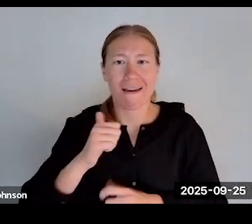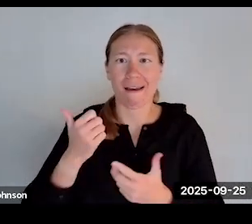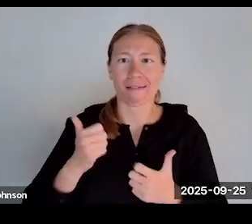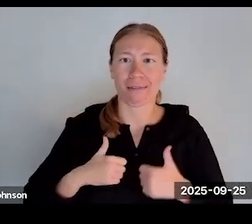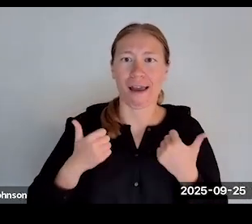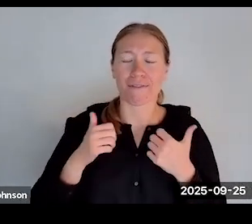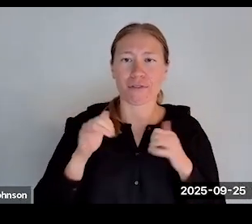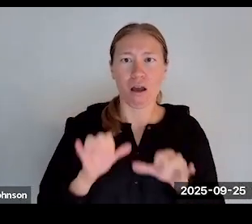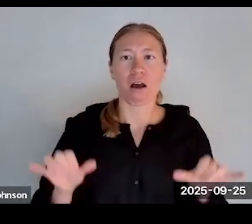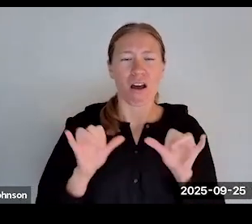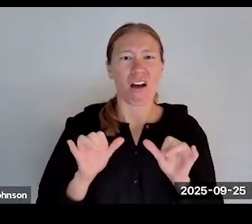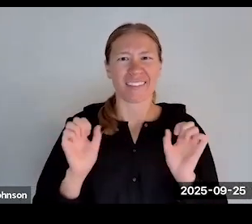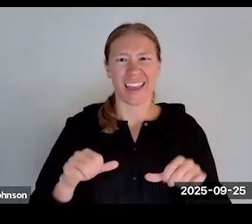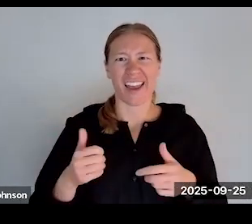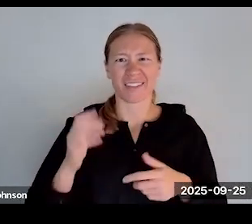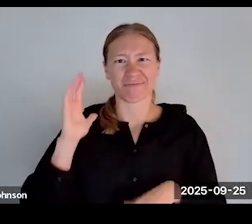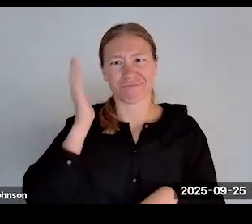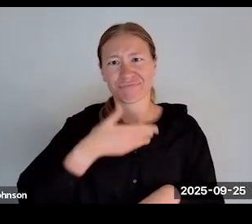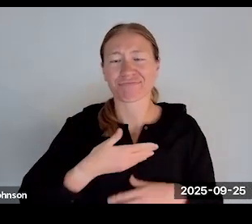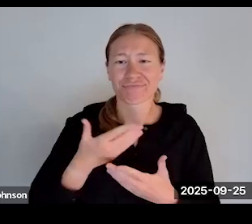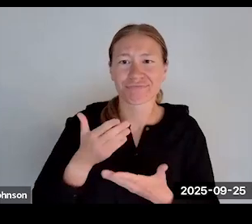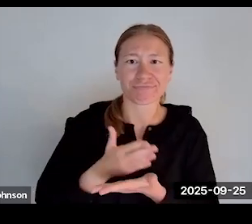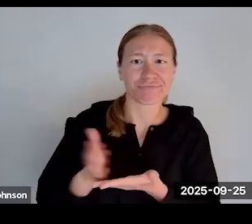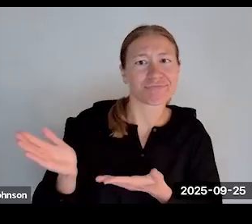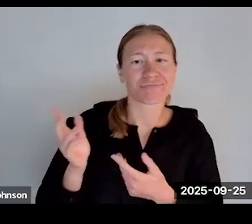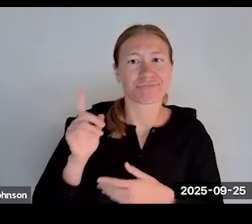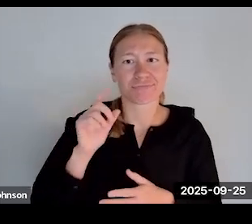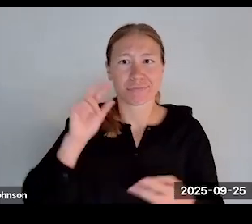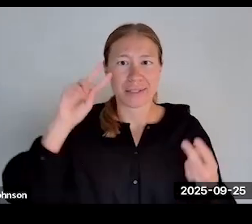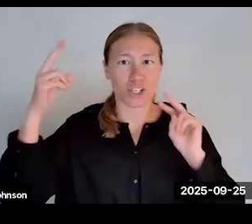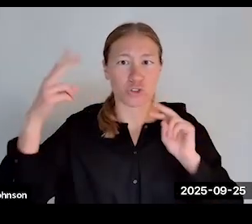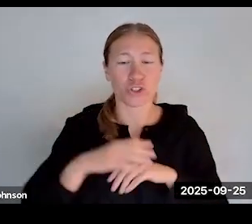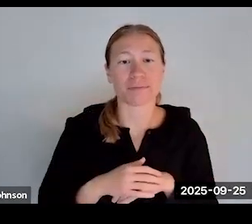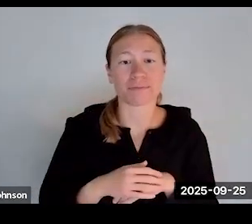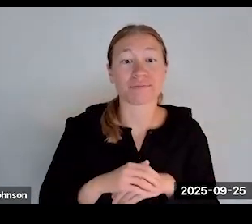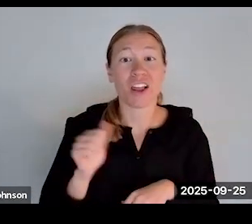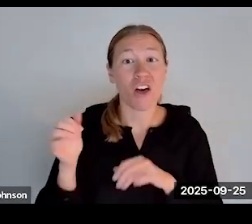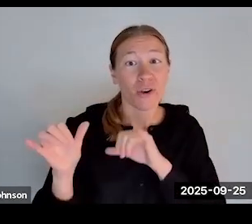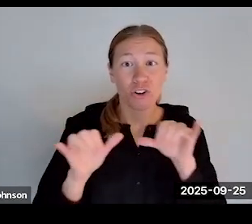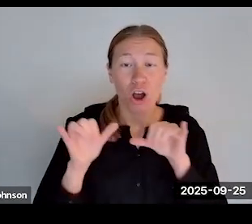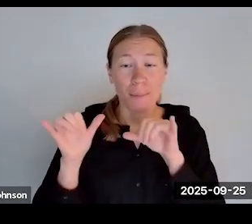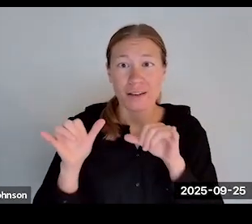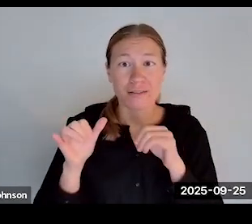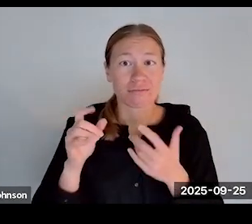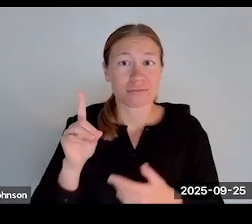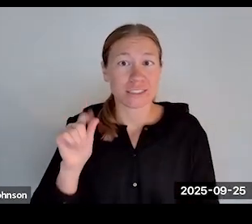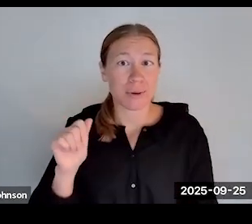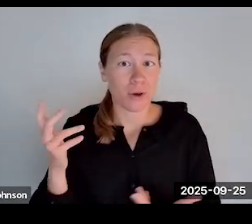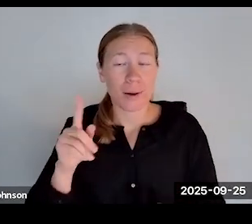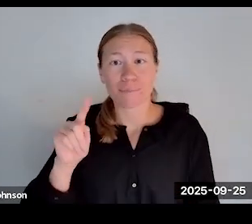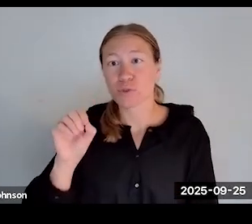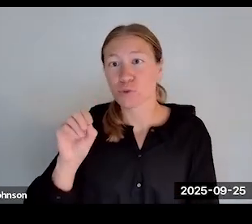unrecognized. Another commonly misunderstood or stigmatized disability is Tourette syndrome. Tourette syndrome